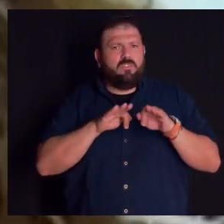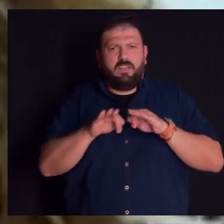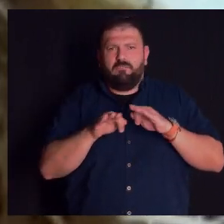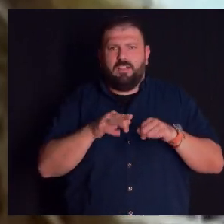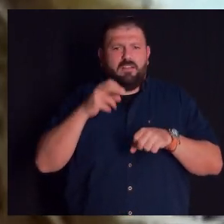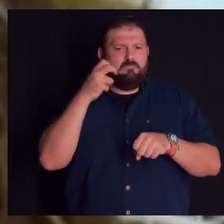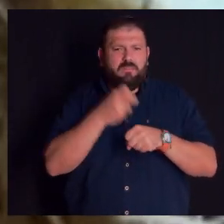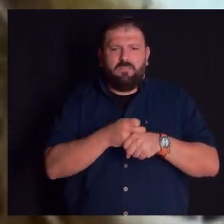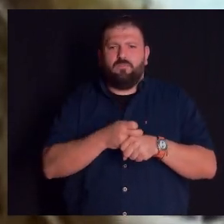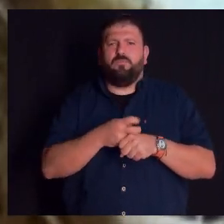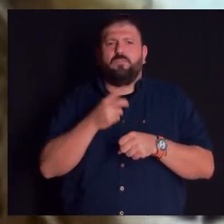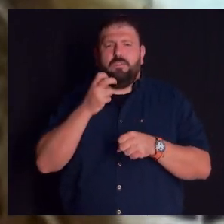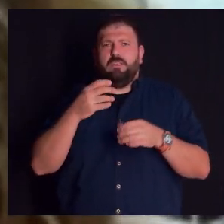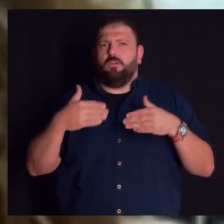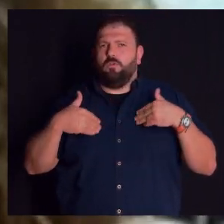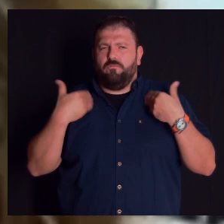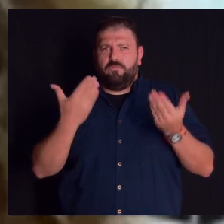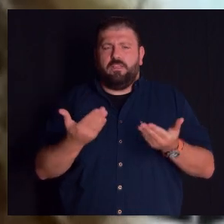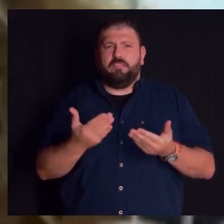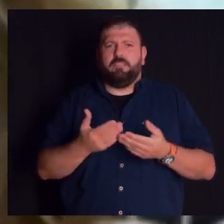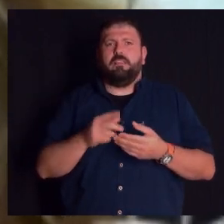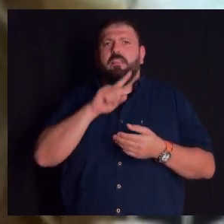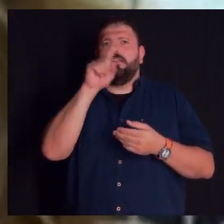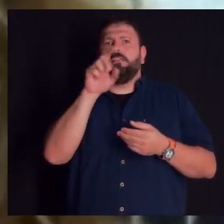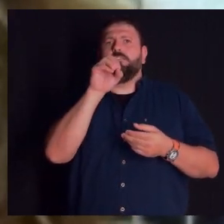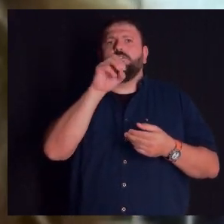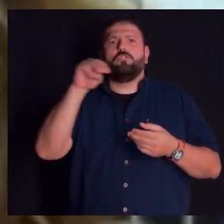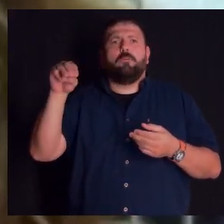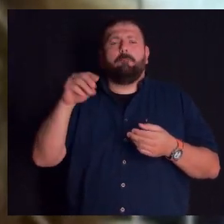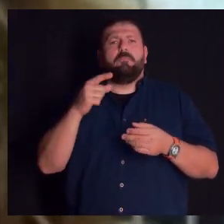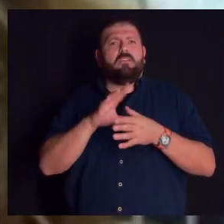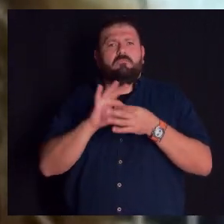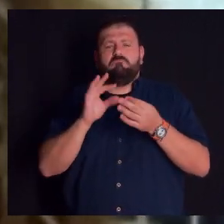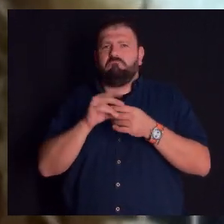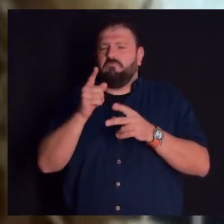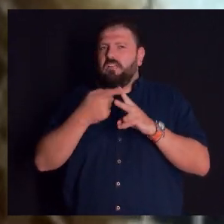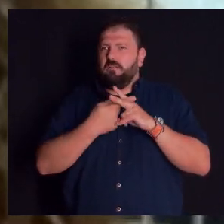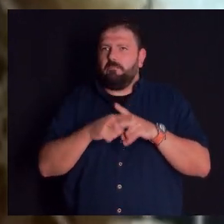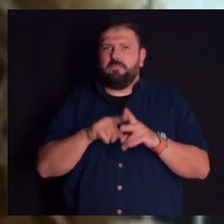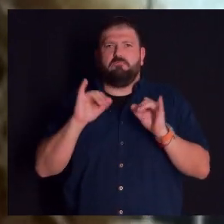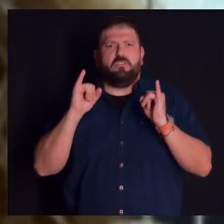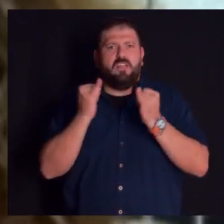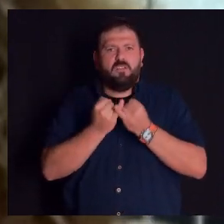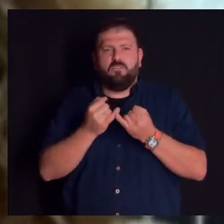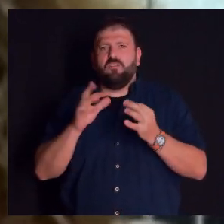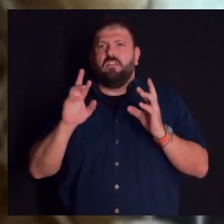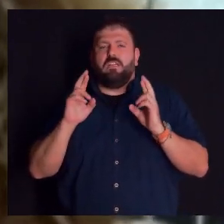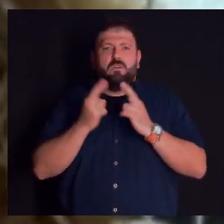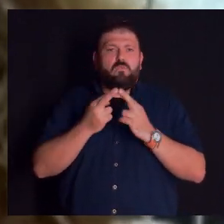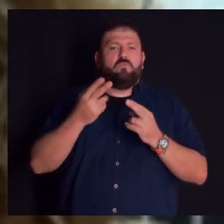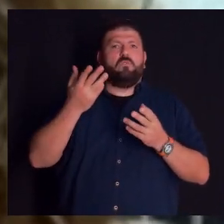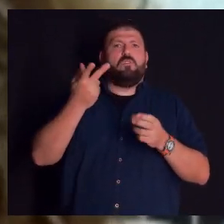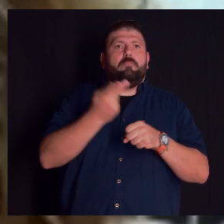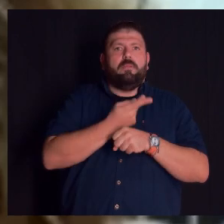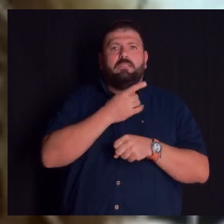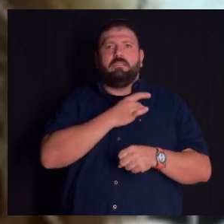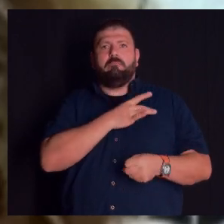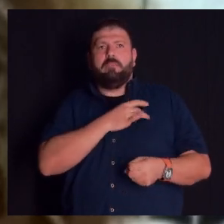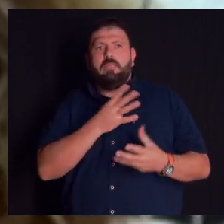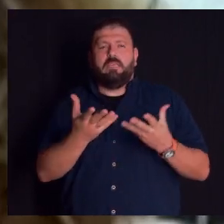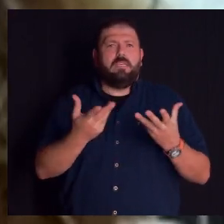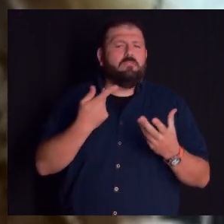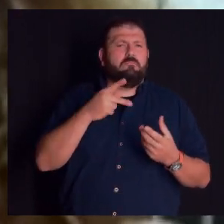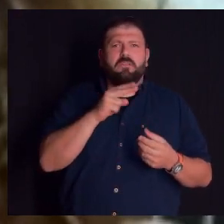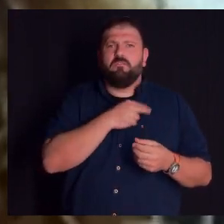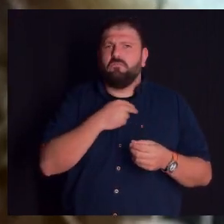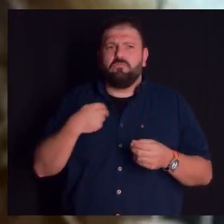on outside. And we had meetings through Zoom because the first meetings, a lot of uncertainty, fear, what are we going to